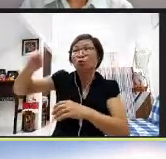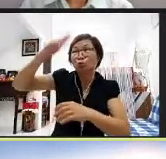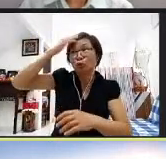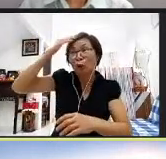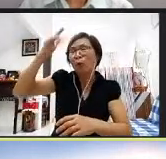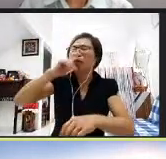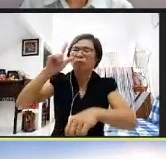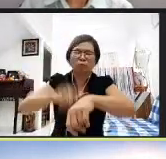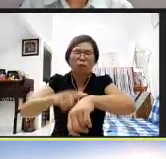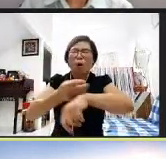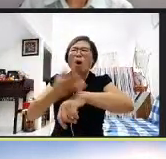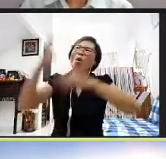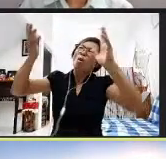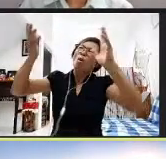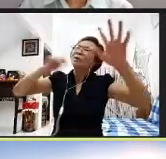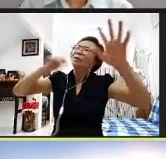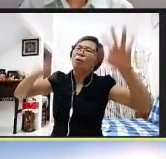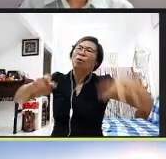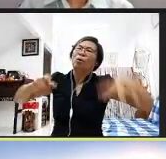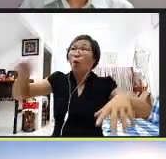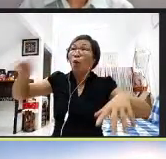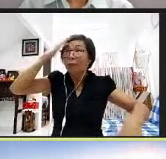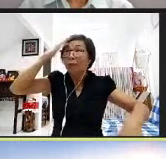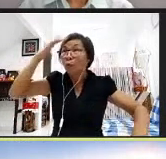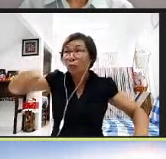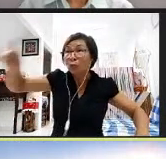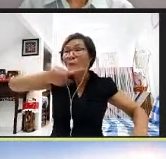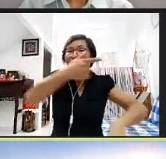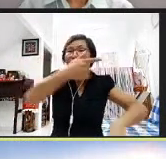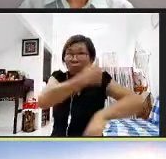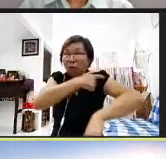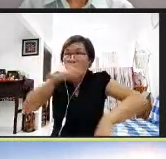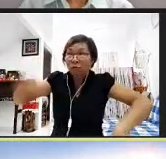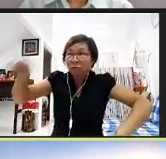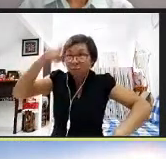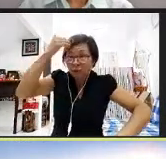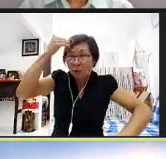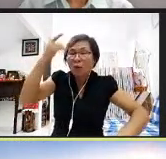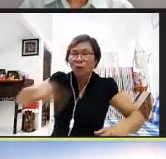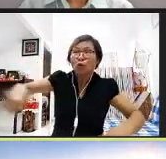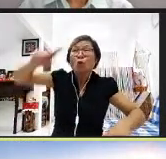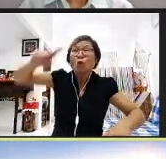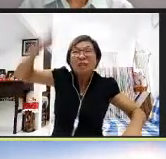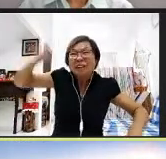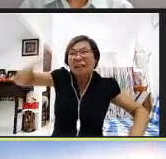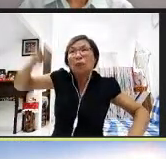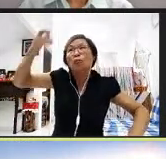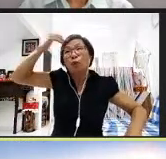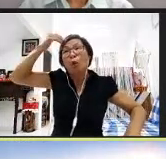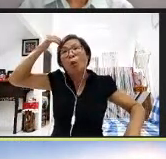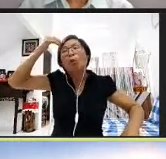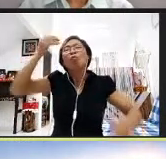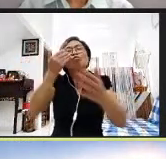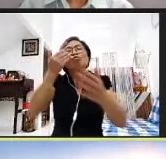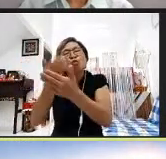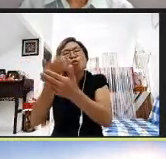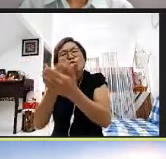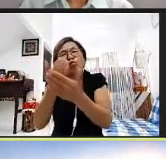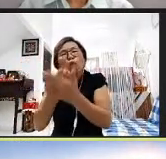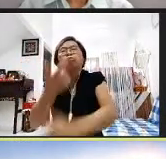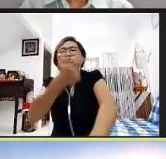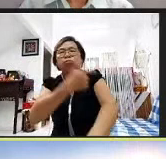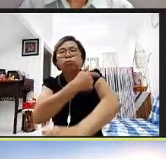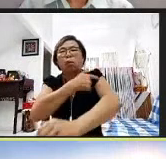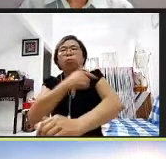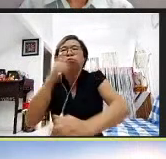spend more time talking about this. But what you need to know, it is very very good.